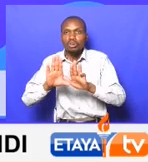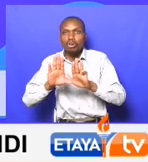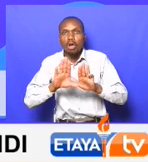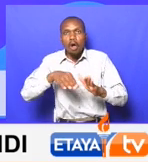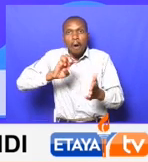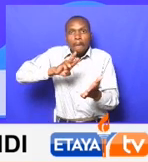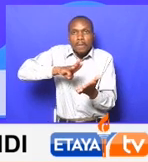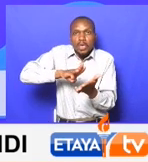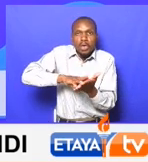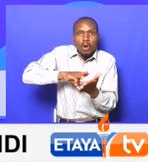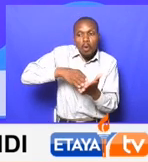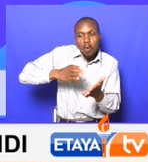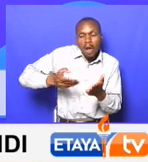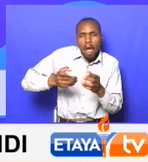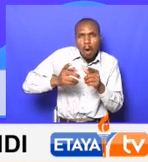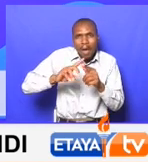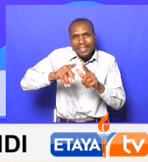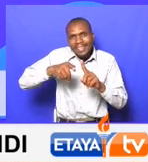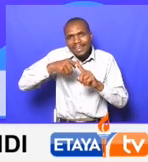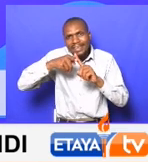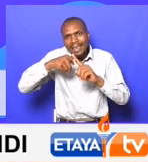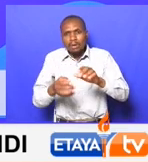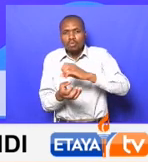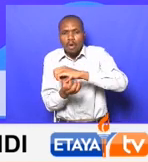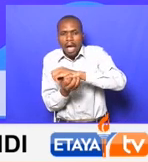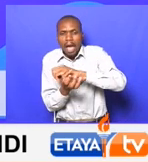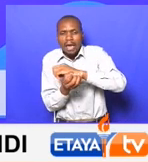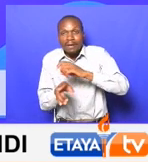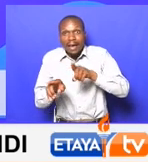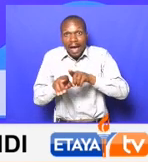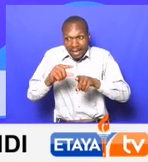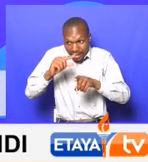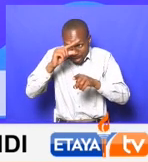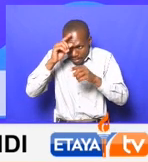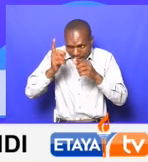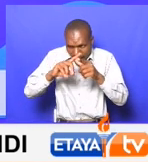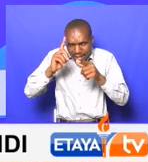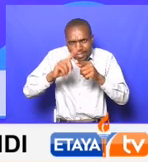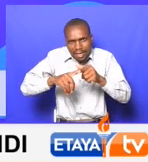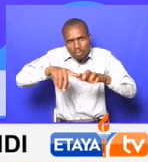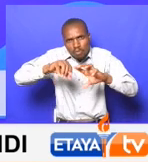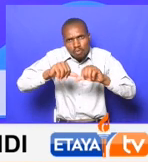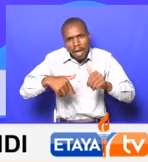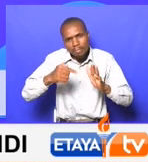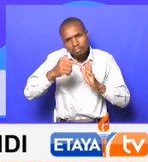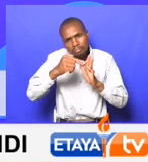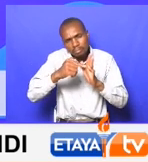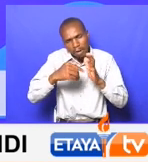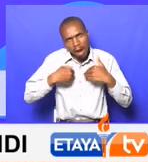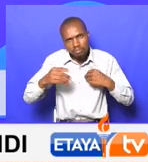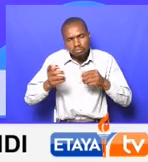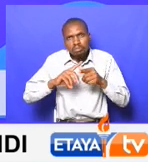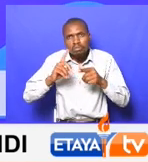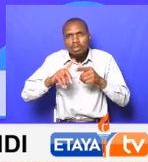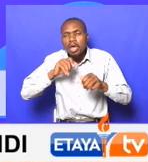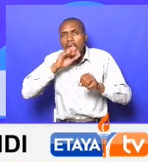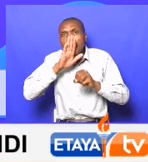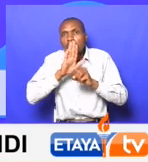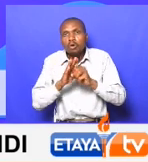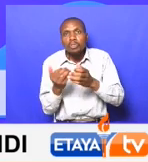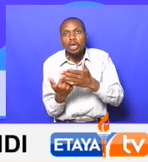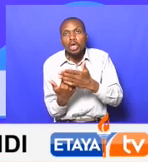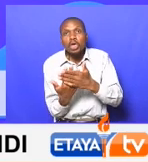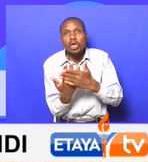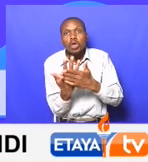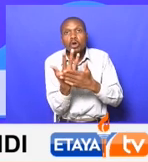asichinse mecho asamenta kwerera mune serekali niga ya bekire mirubile mekirano ilioko ene kiaogo ki nuku